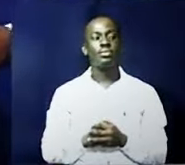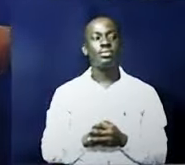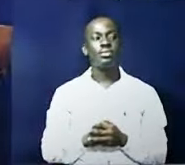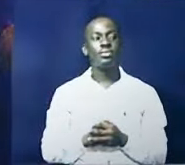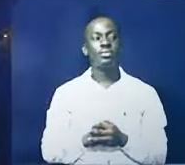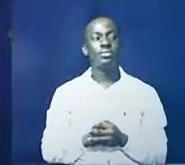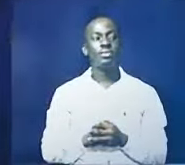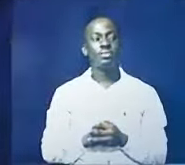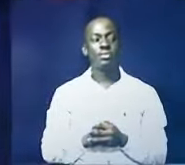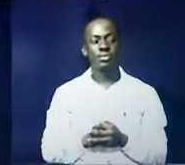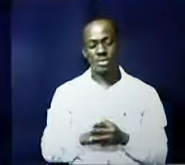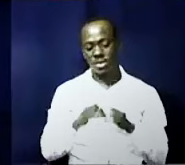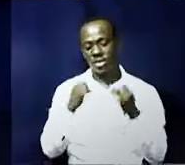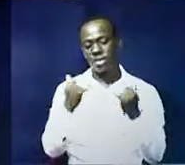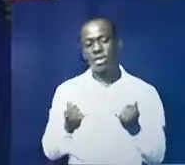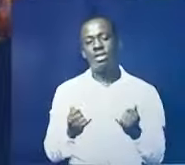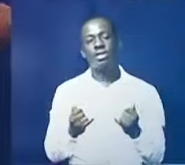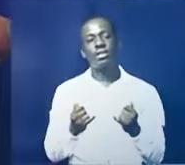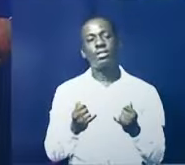Let's go to Isaiah